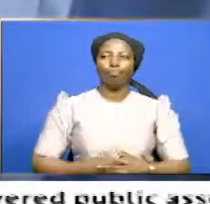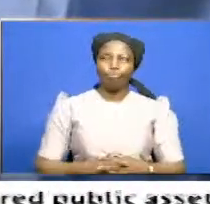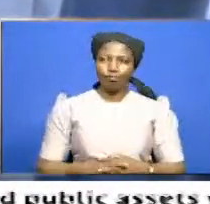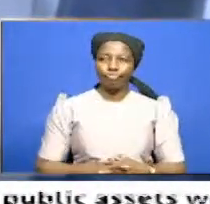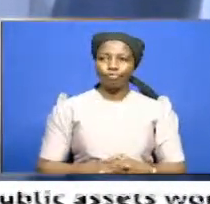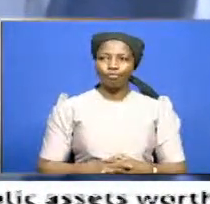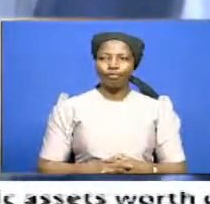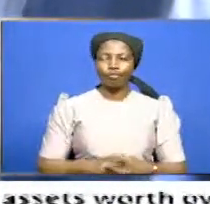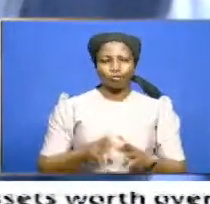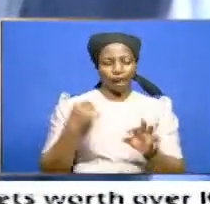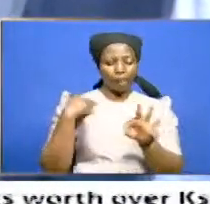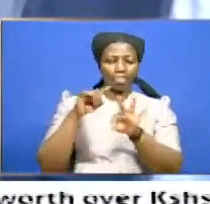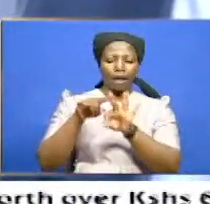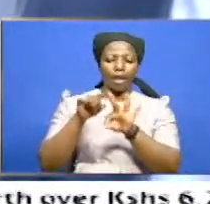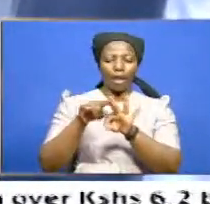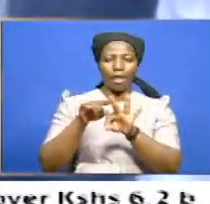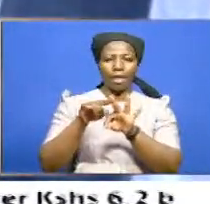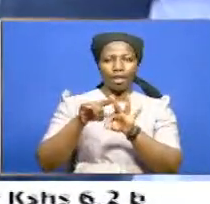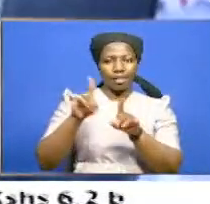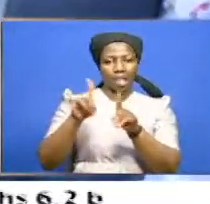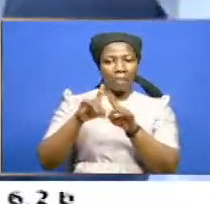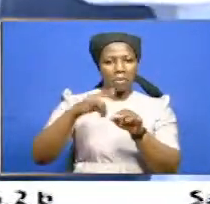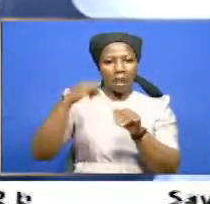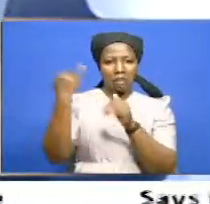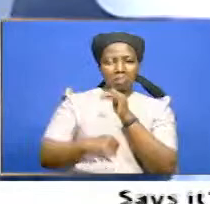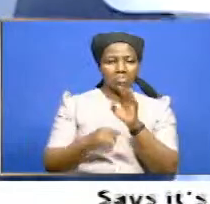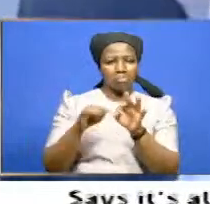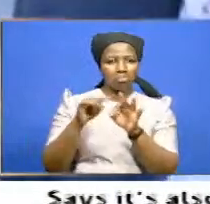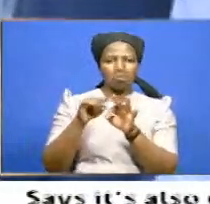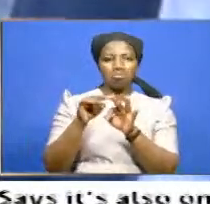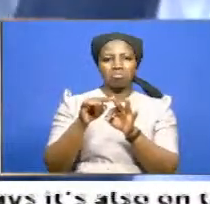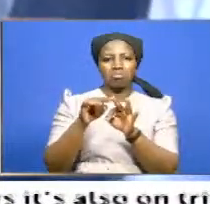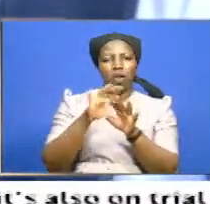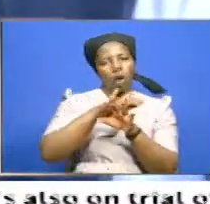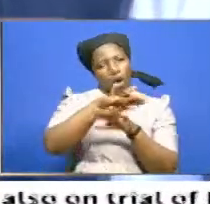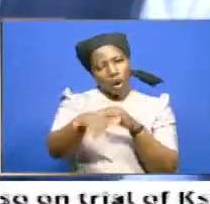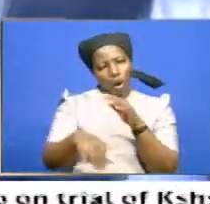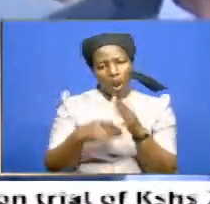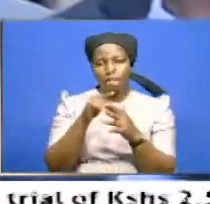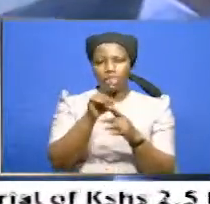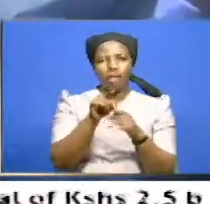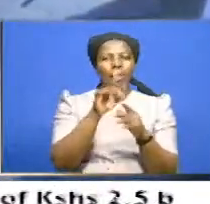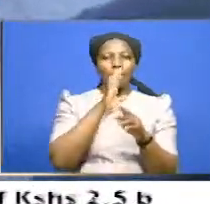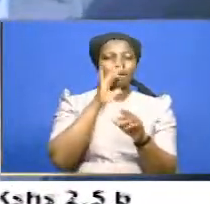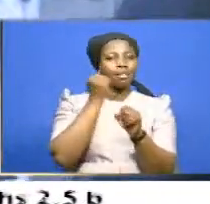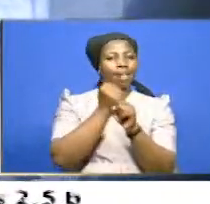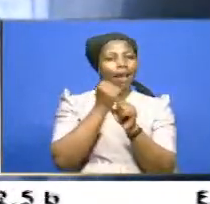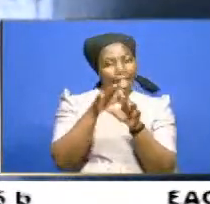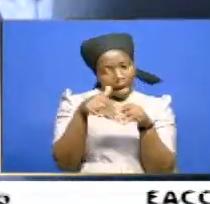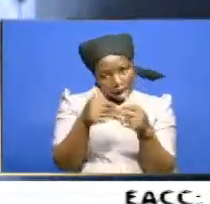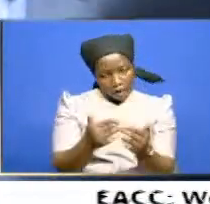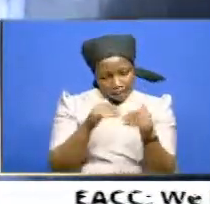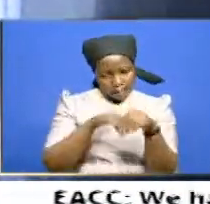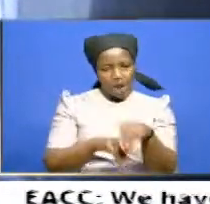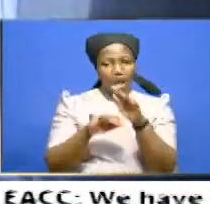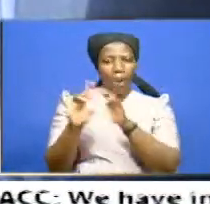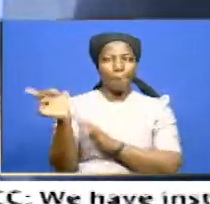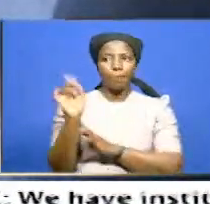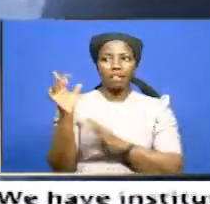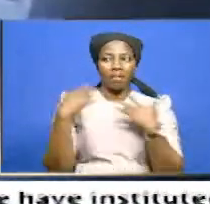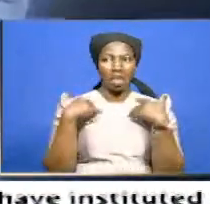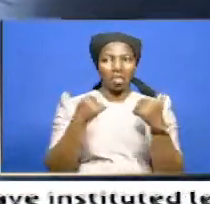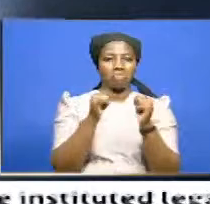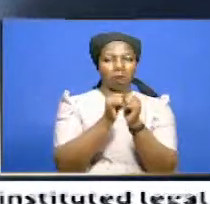And thirdly and lastly, all this will be done within the Ministry of Health and